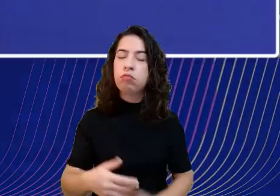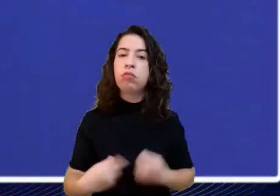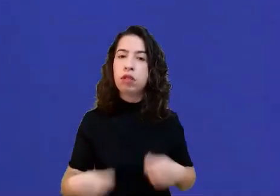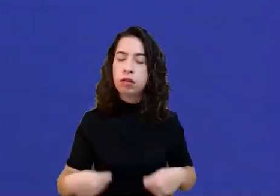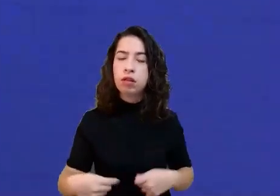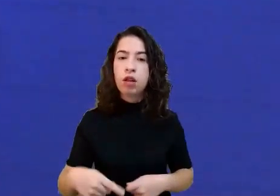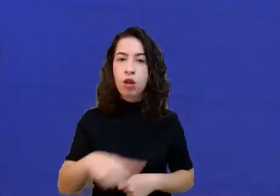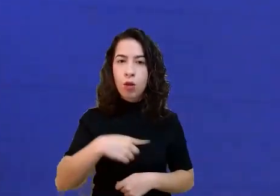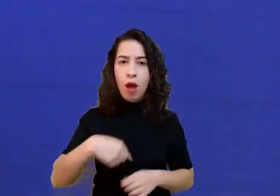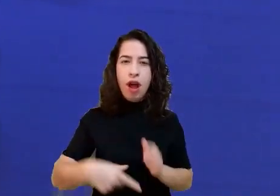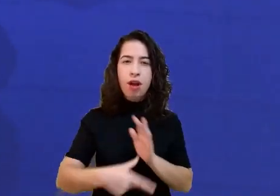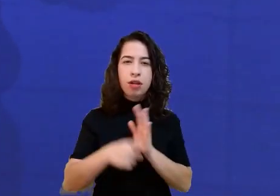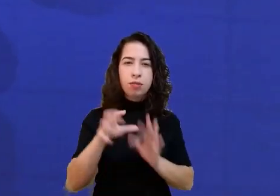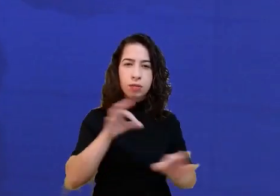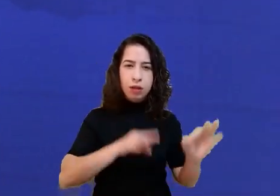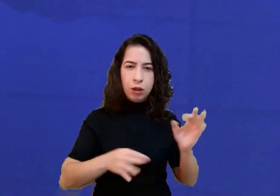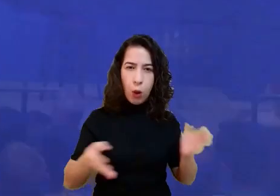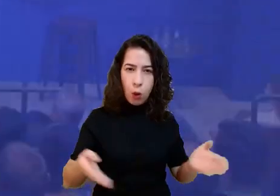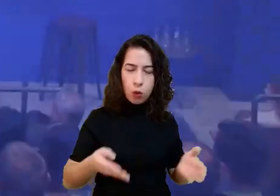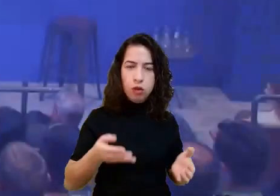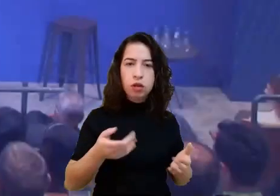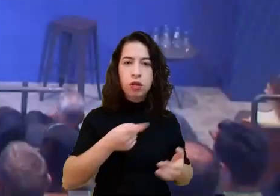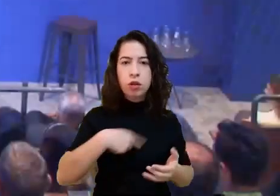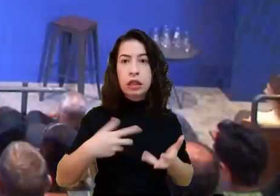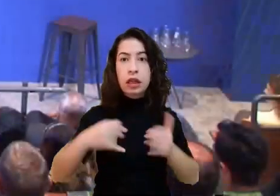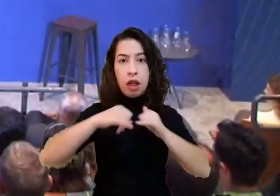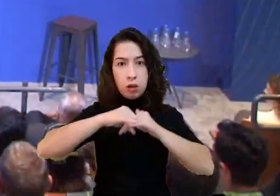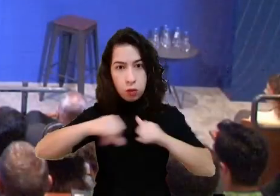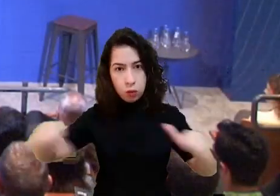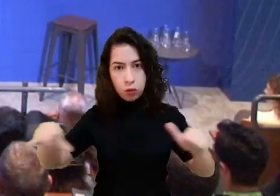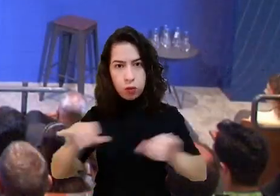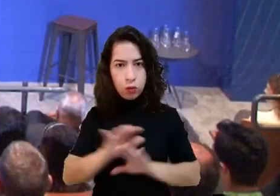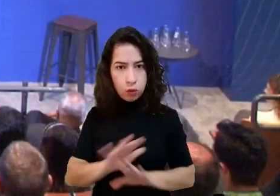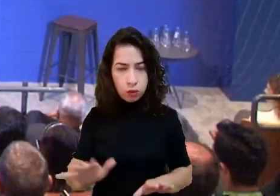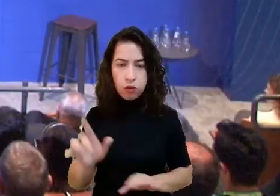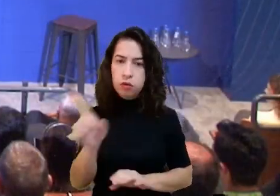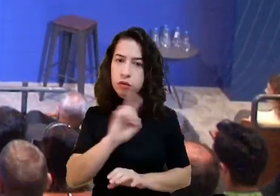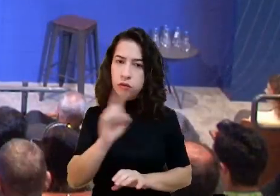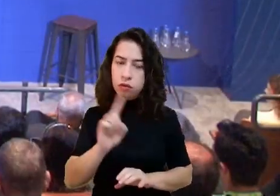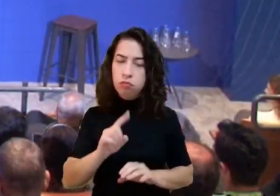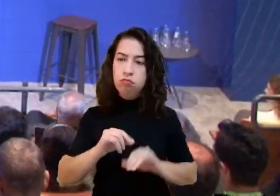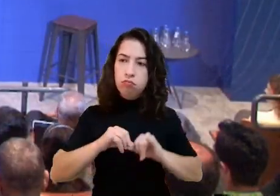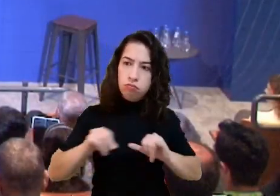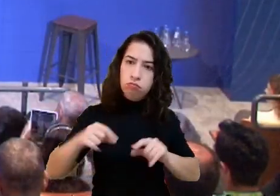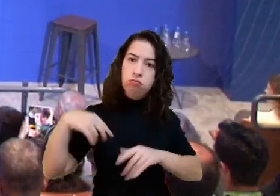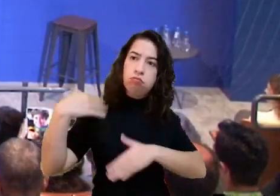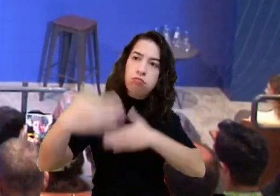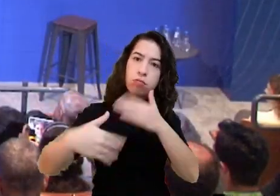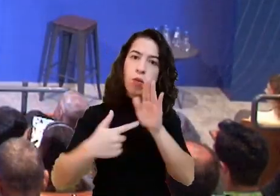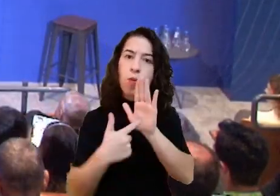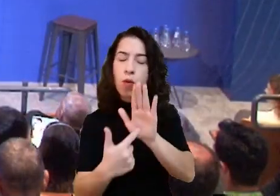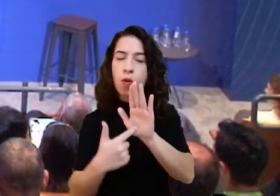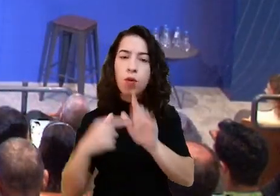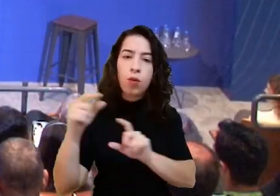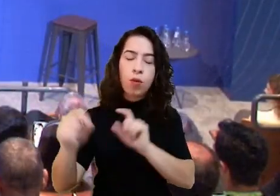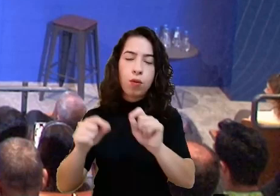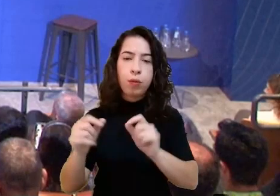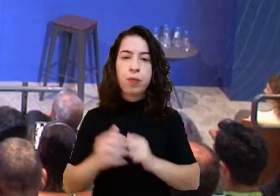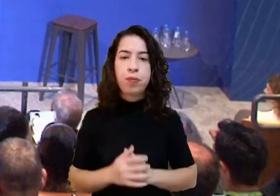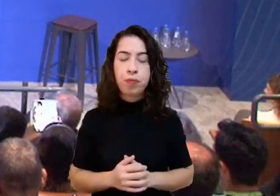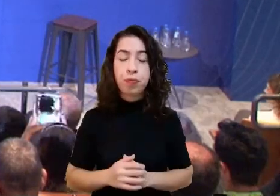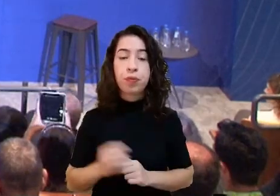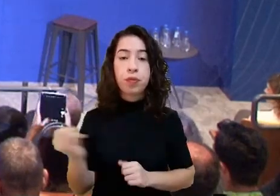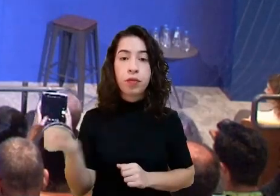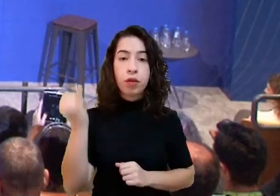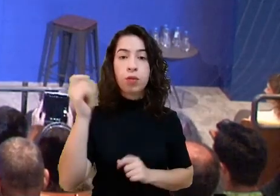today, we wanted not only to announce, but also give consequence to the announcement. And nothing more